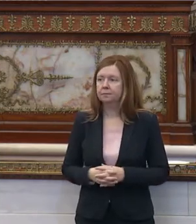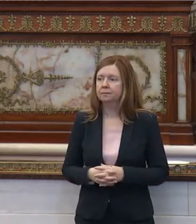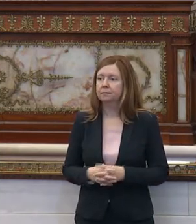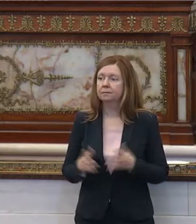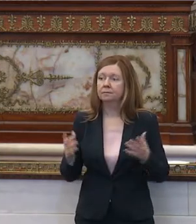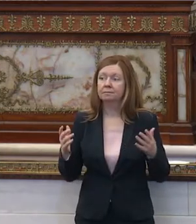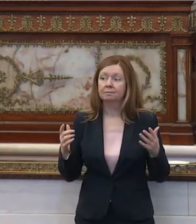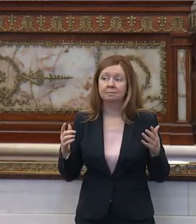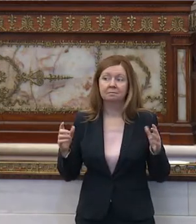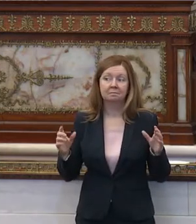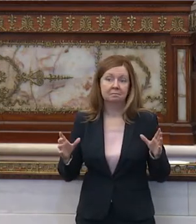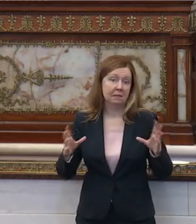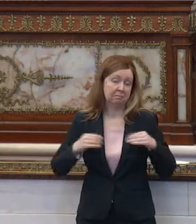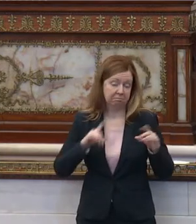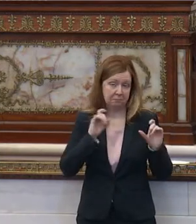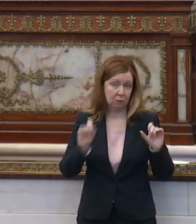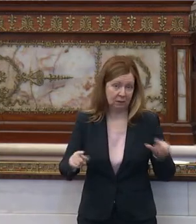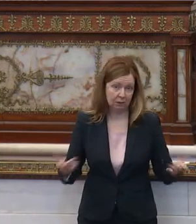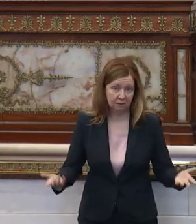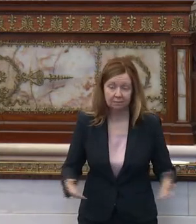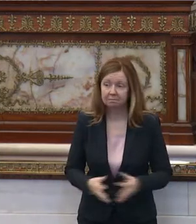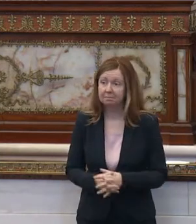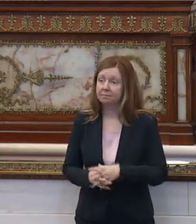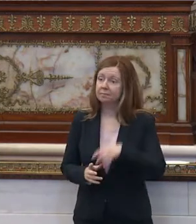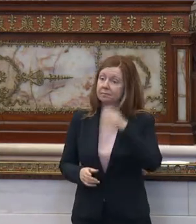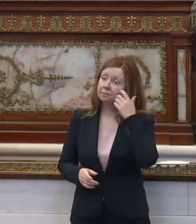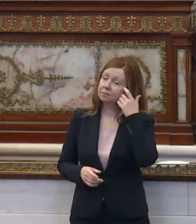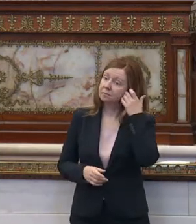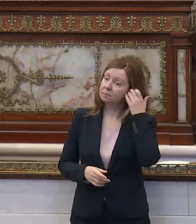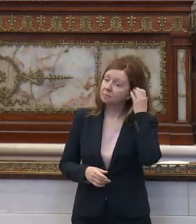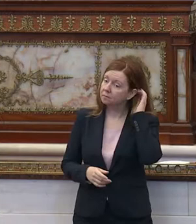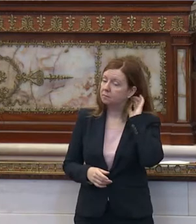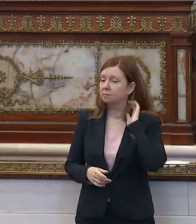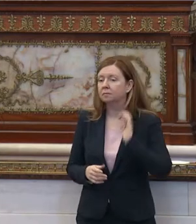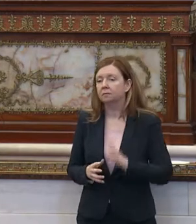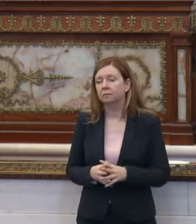I can take questions. Greg and I can take questions.